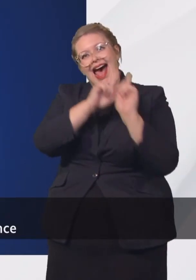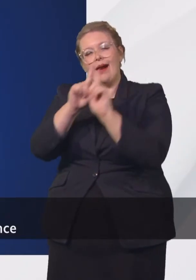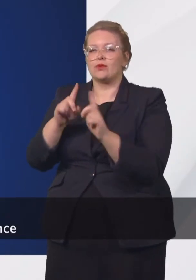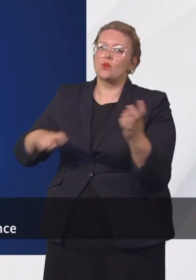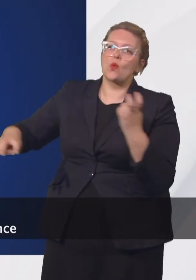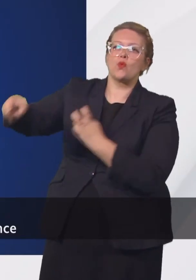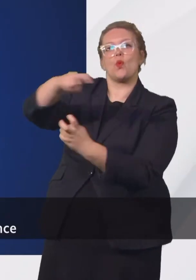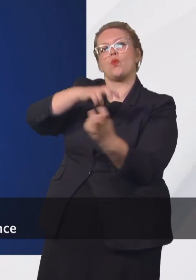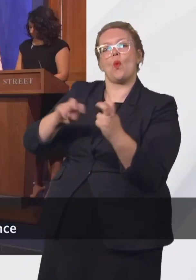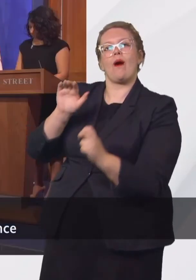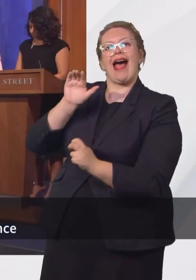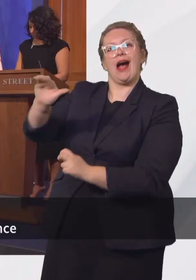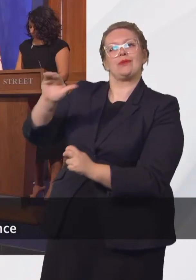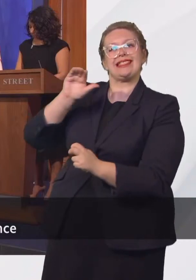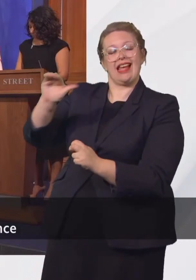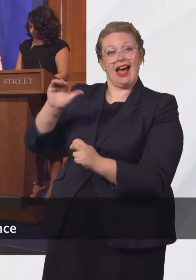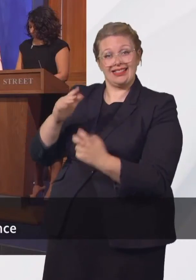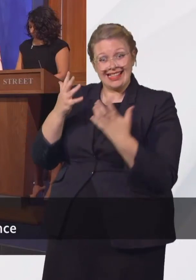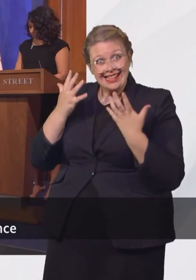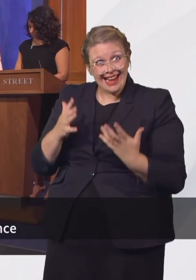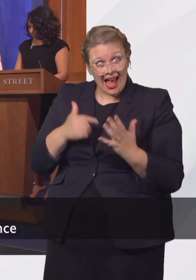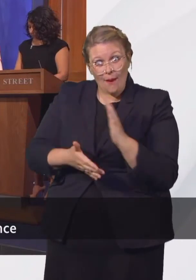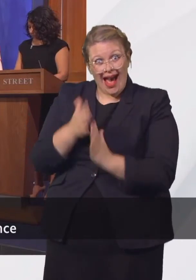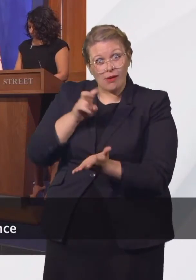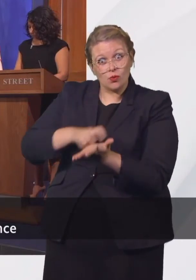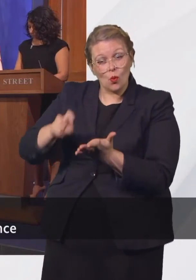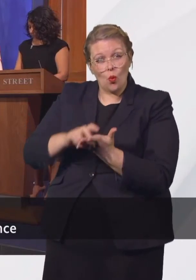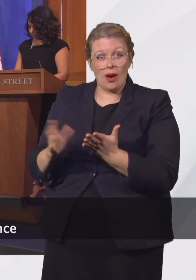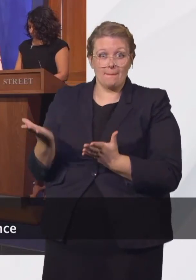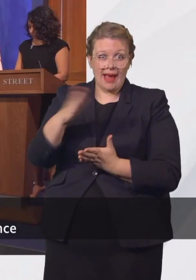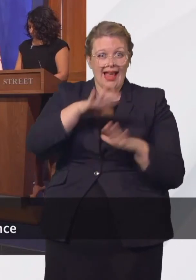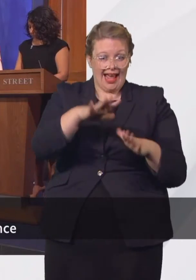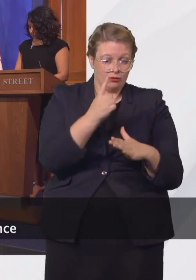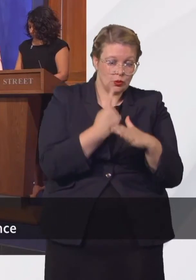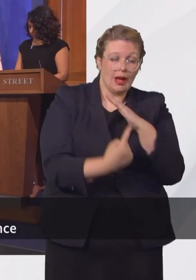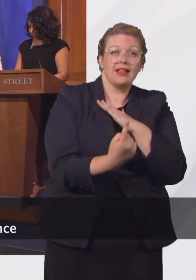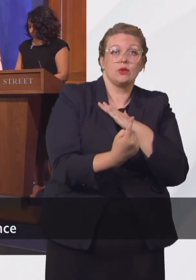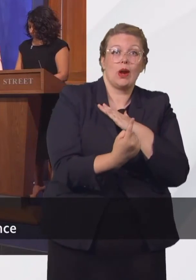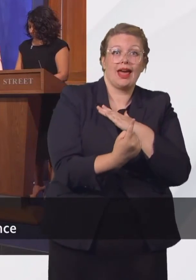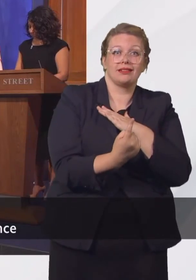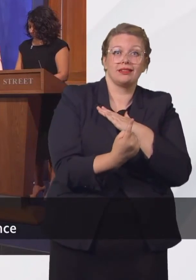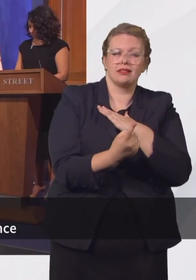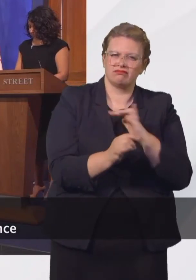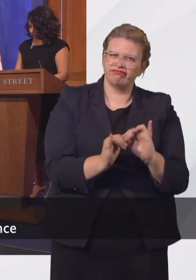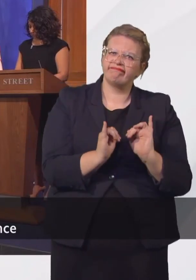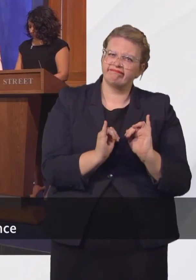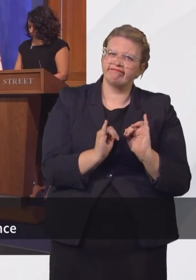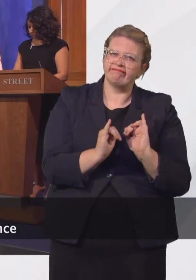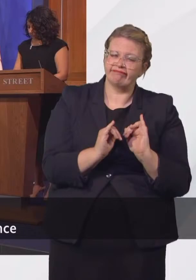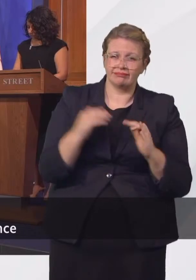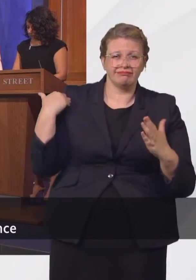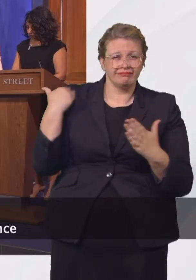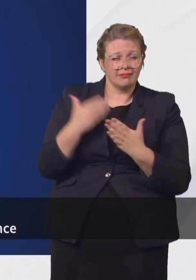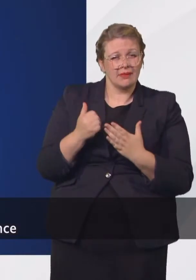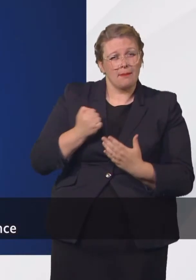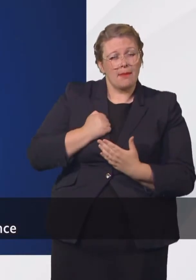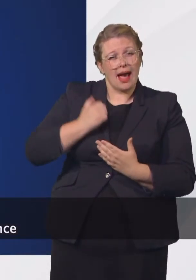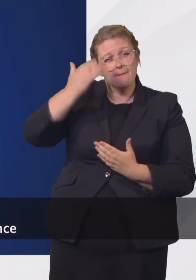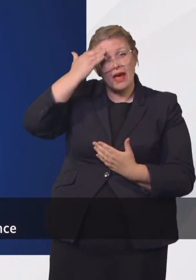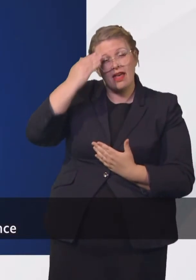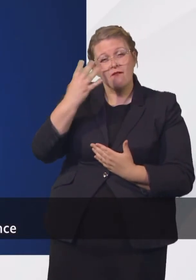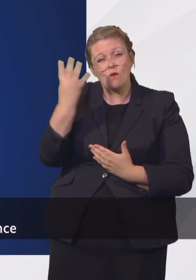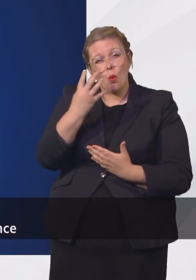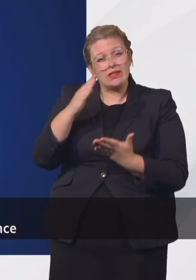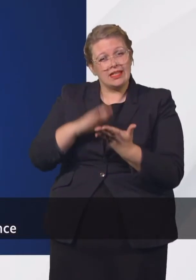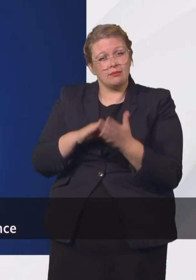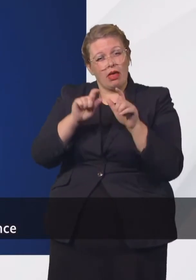return? It's been almost 14 months since my mum has been able to leave the premises, and her condition